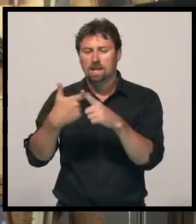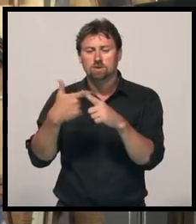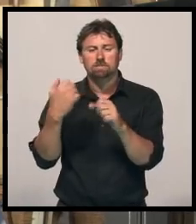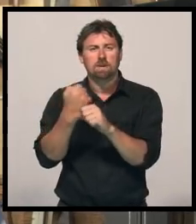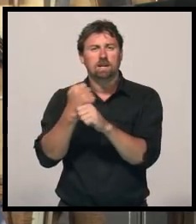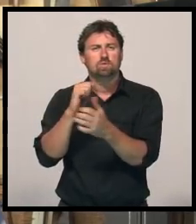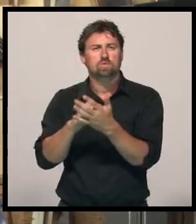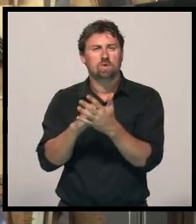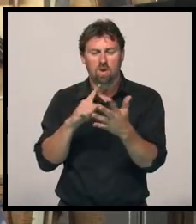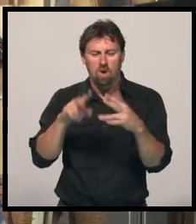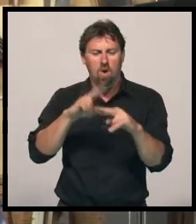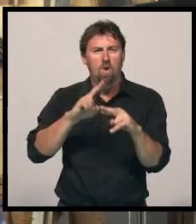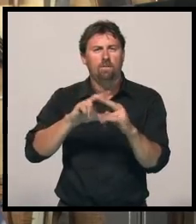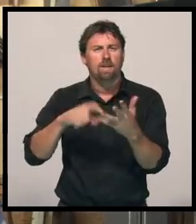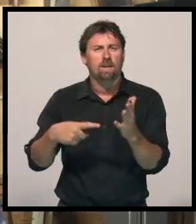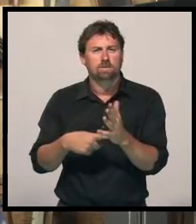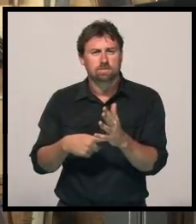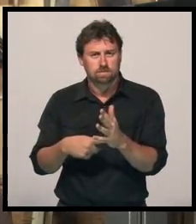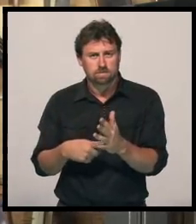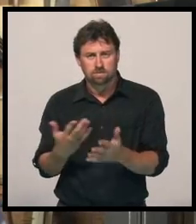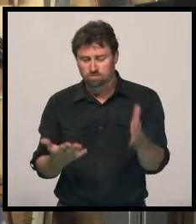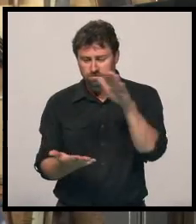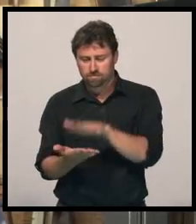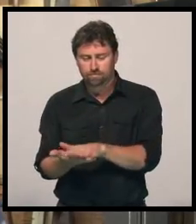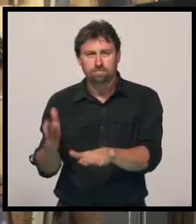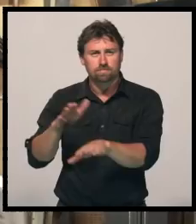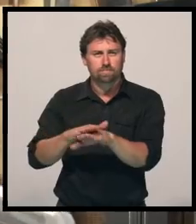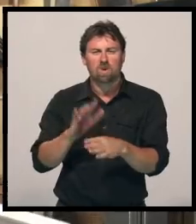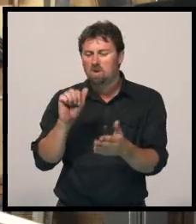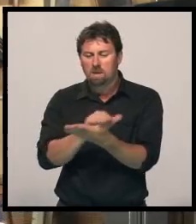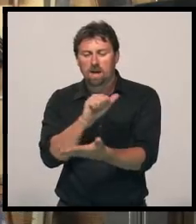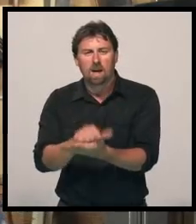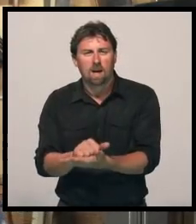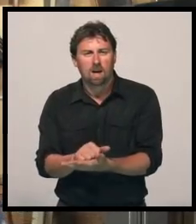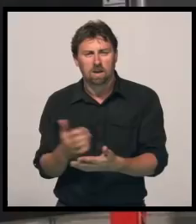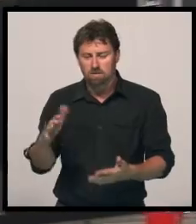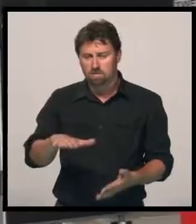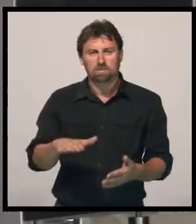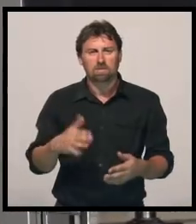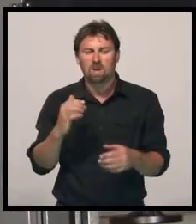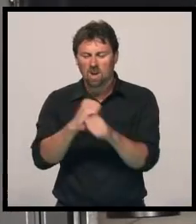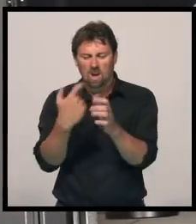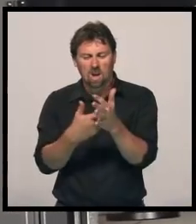shop, get some off cuts, put some newspaper down, bit of lunch wrap over the top.